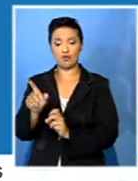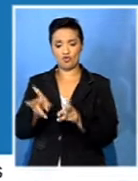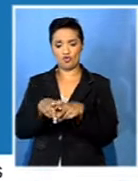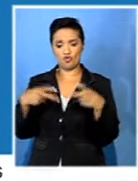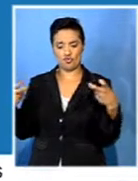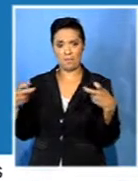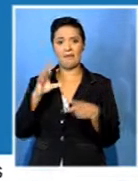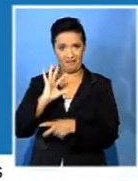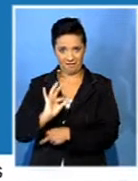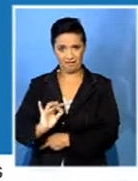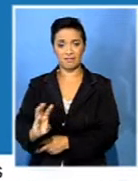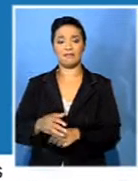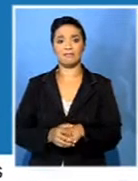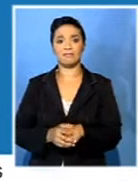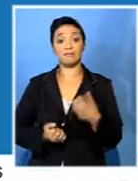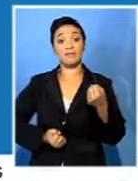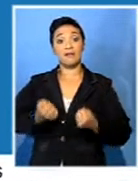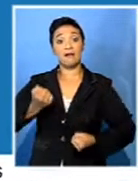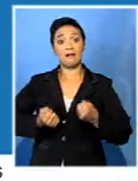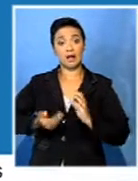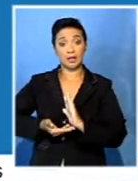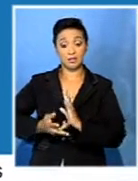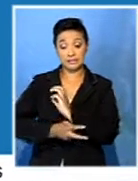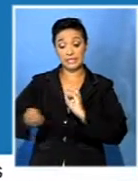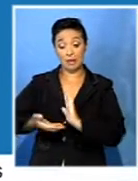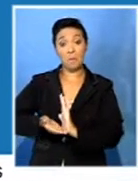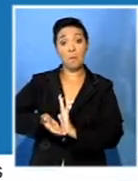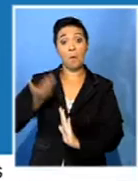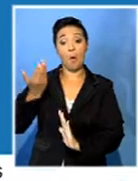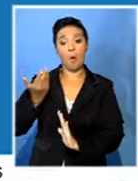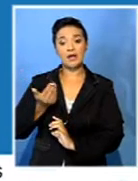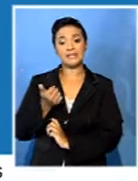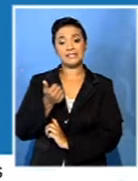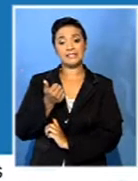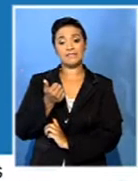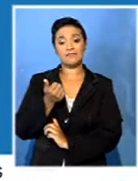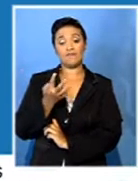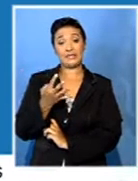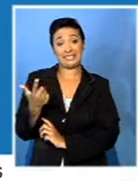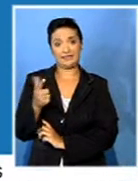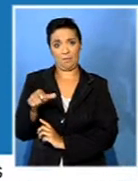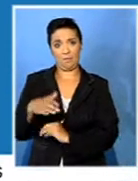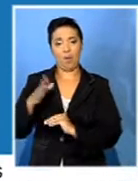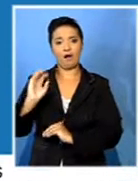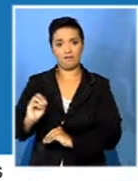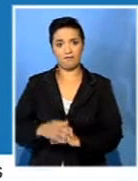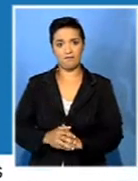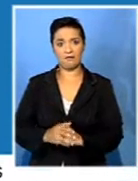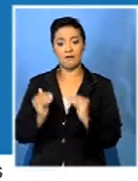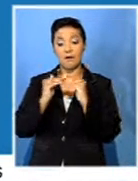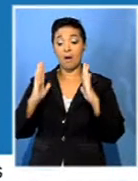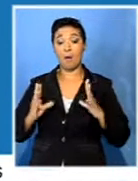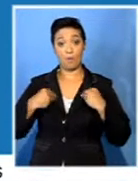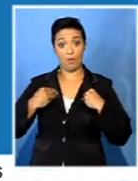day. Carjacking rose with 47 motorists hijacked per day. Homeowners who